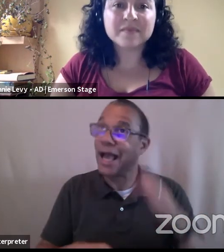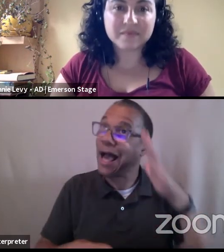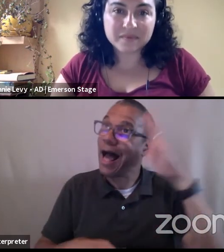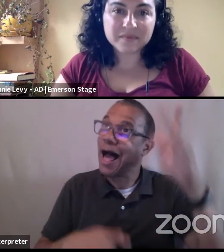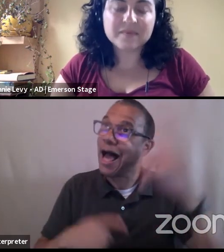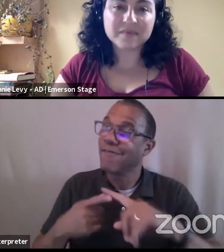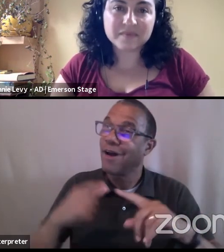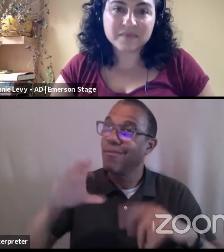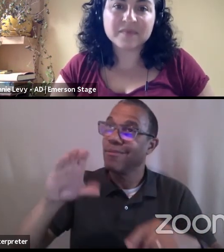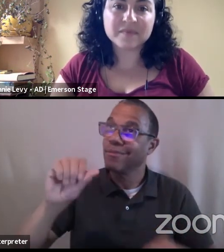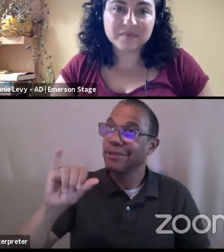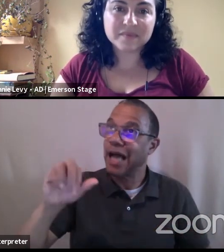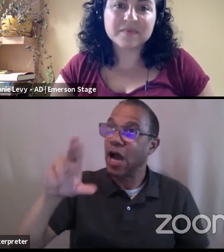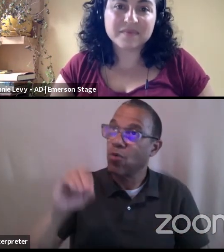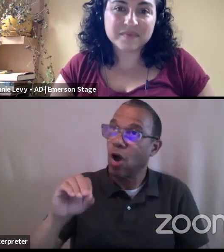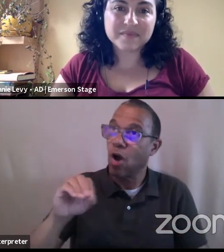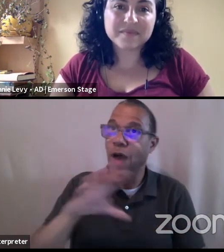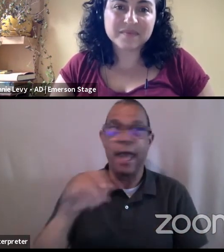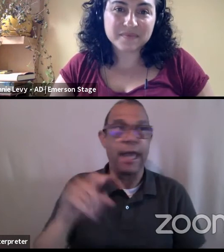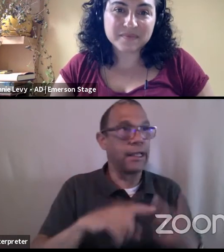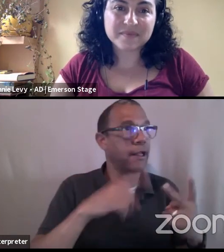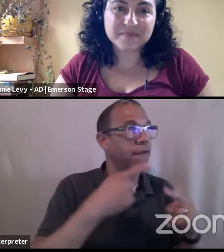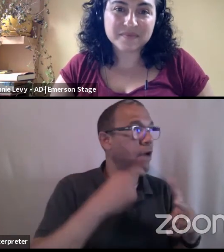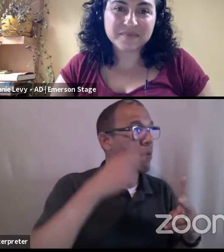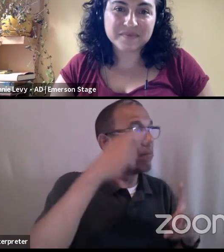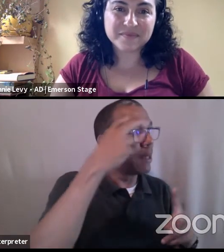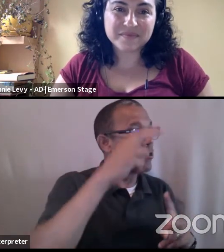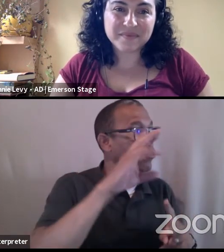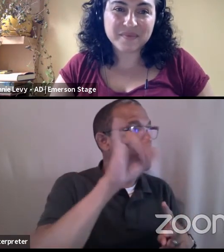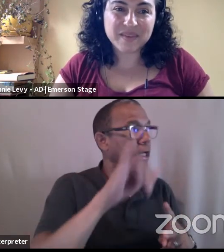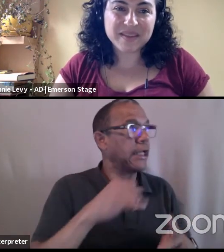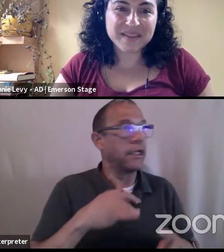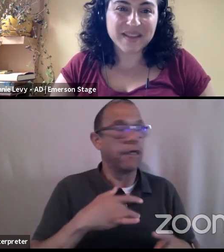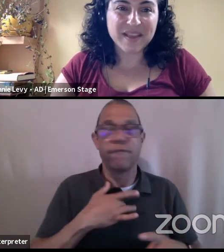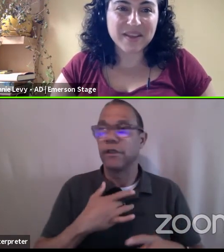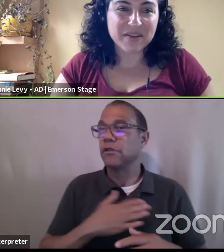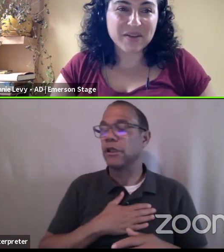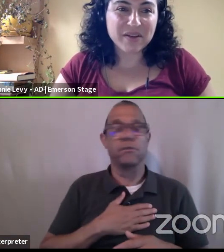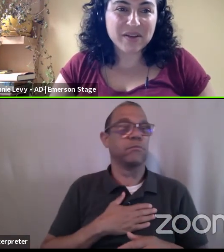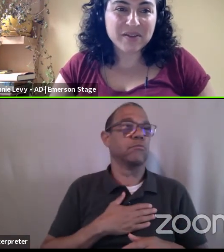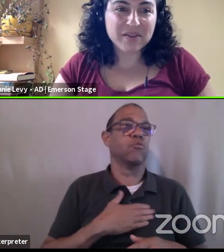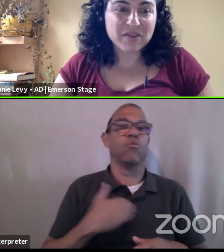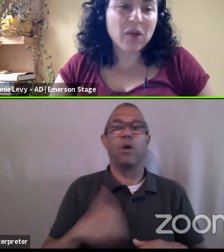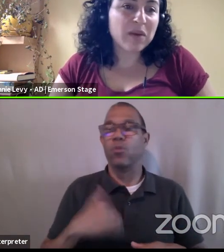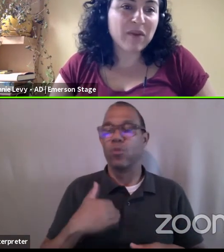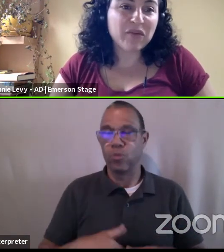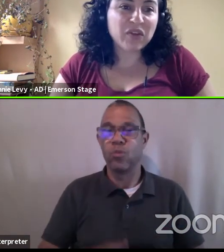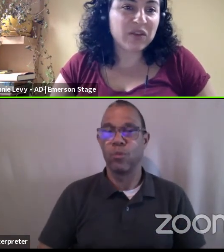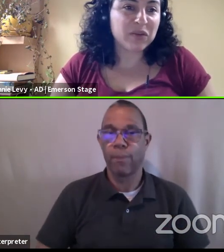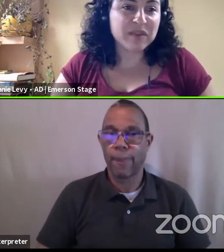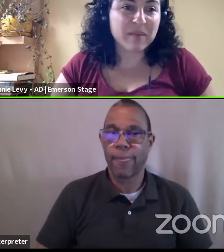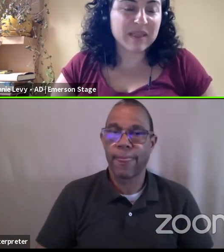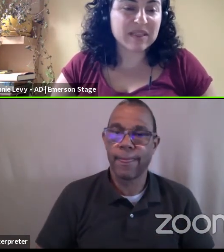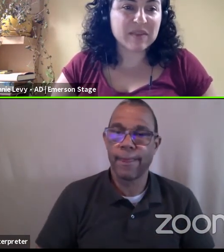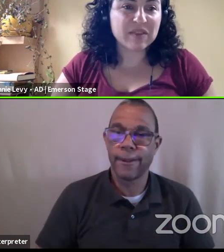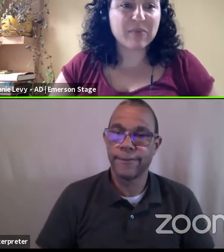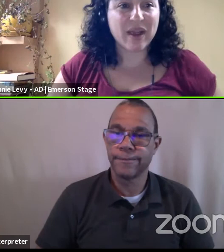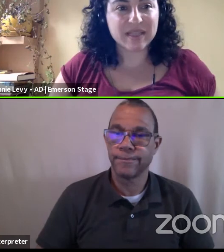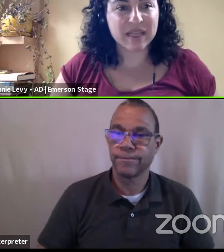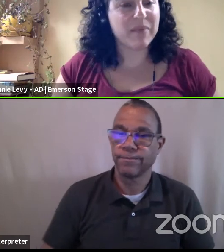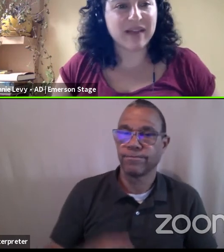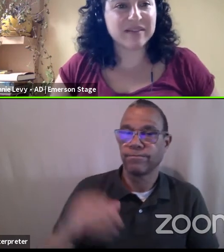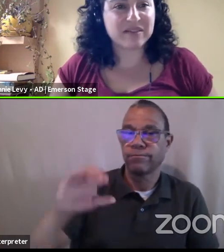from mexico city it's just an incredible feeling thank you chang what about for you something that's